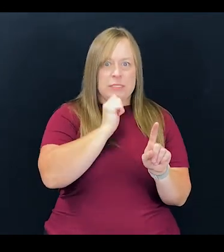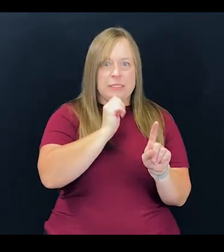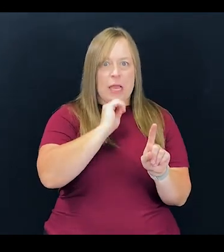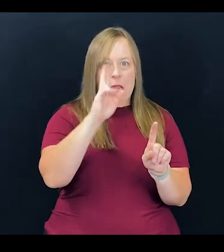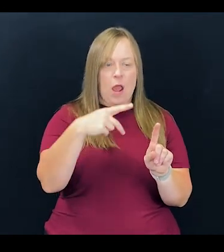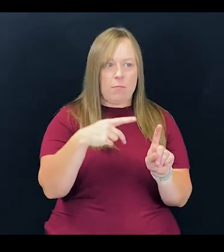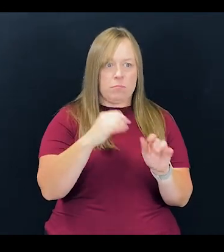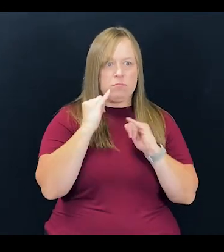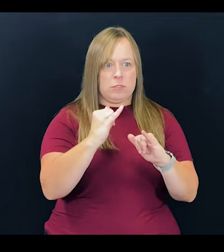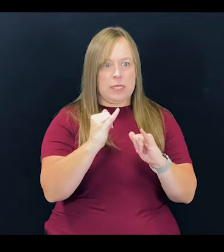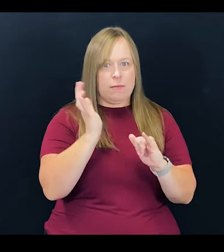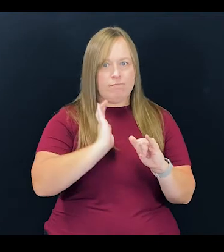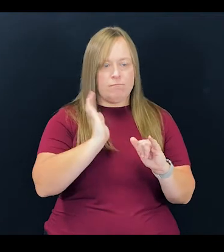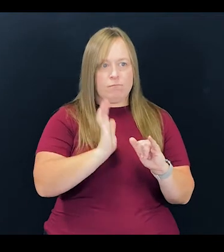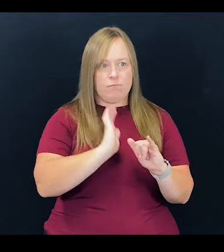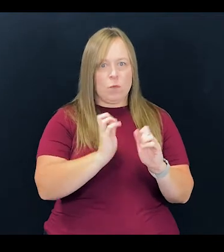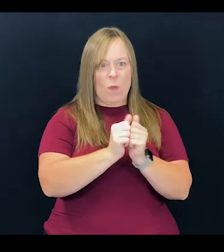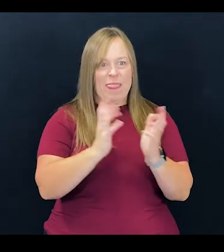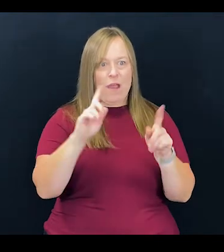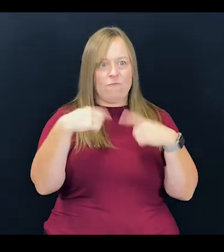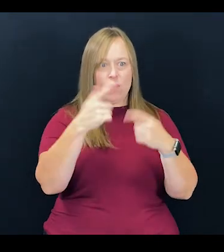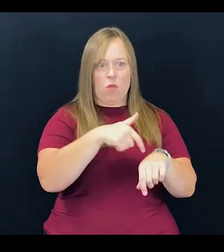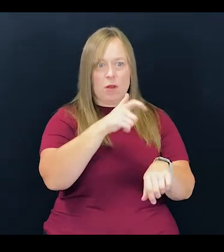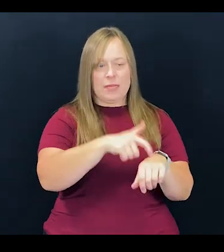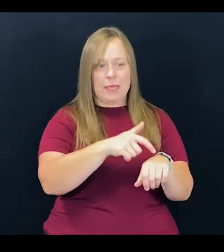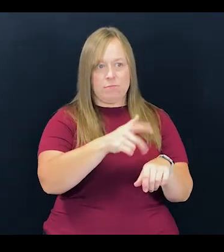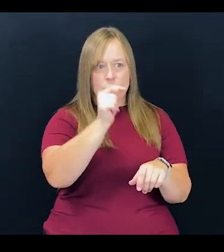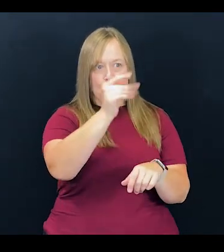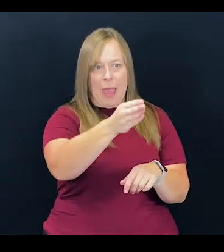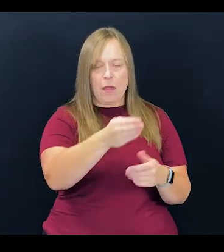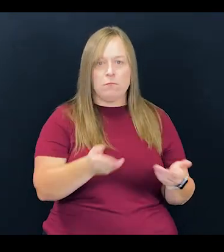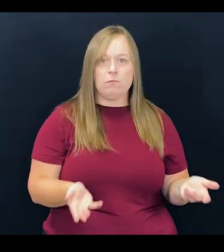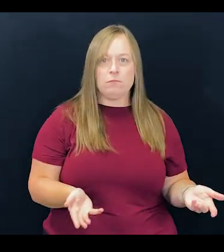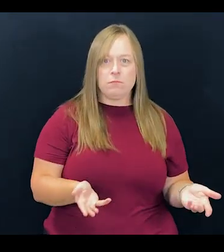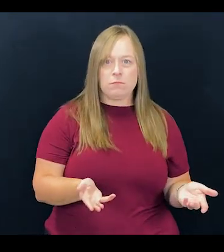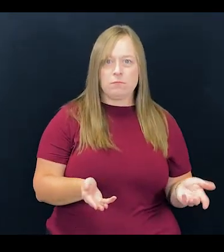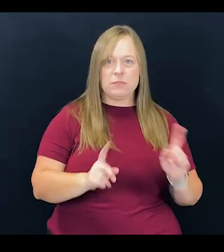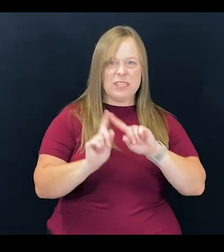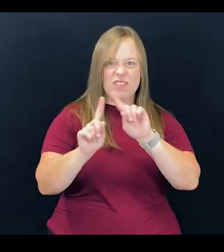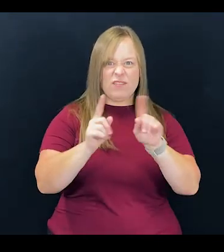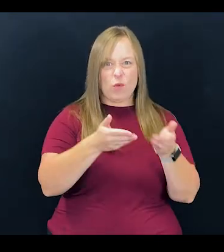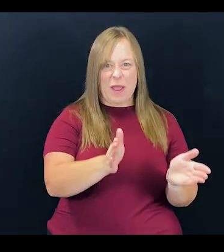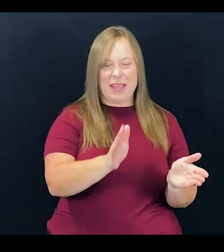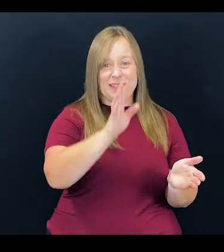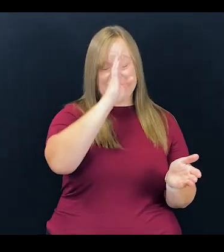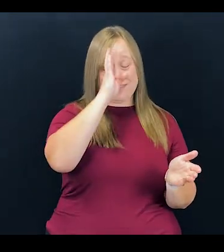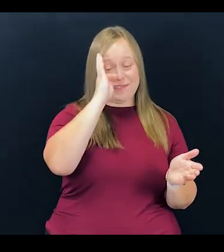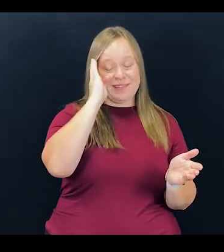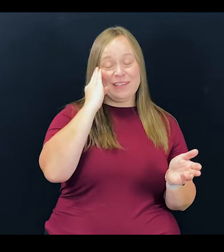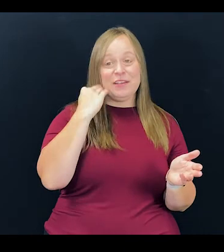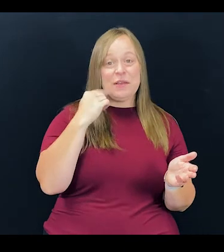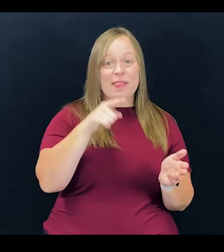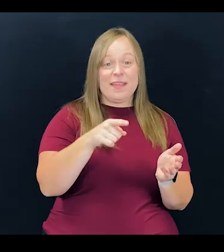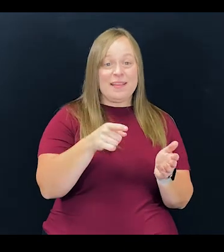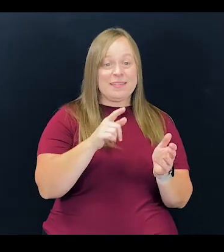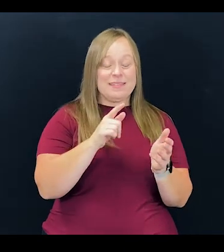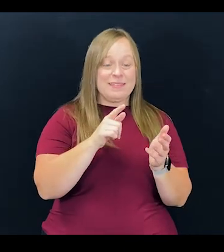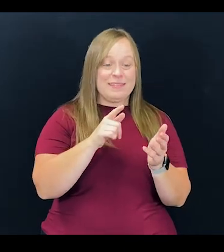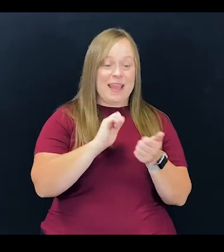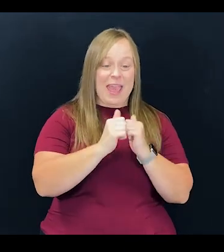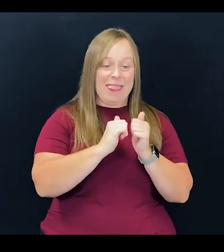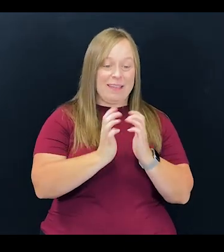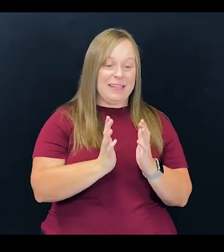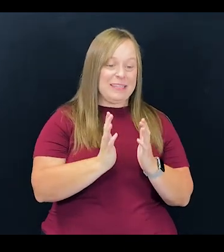suck it up. The rest of us have had to do without for a very long time in many different ways. And the fact that